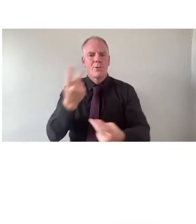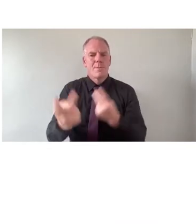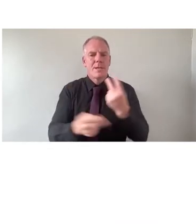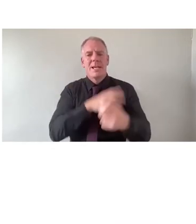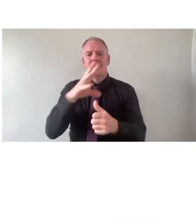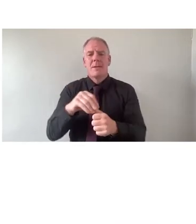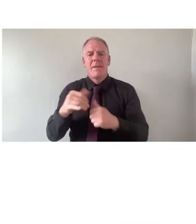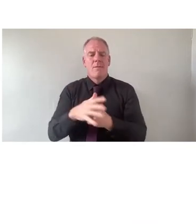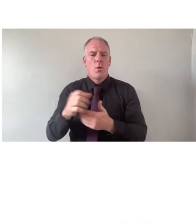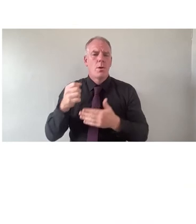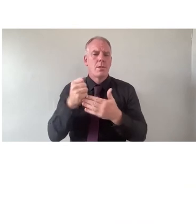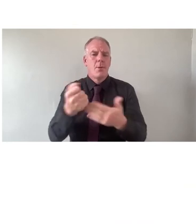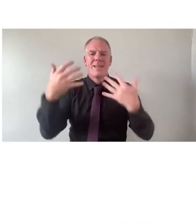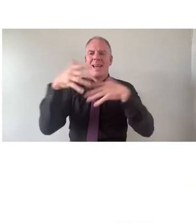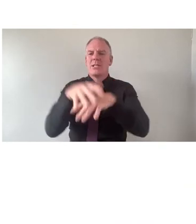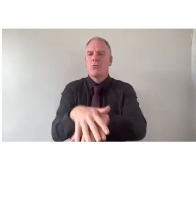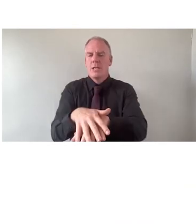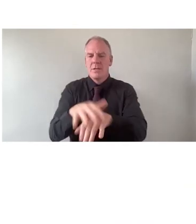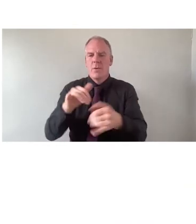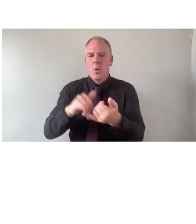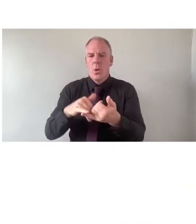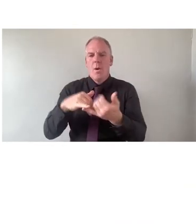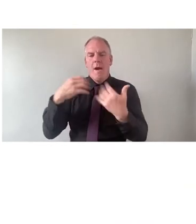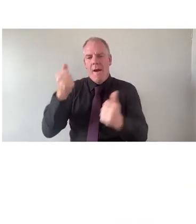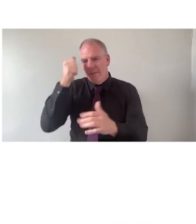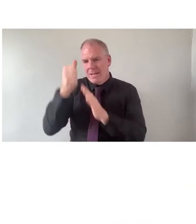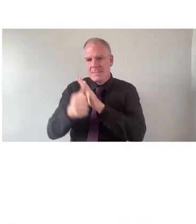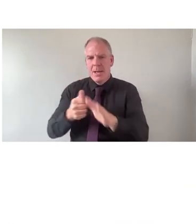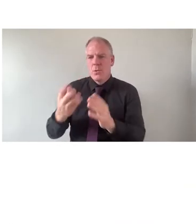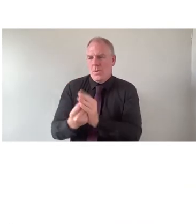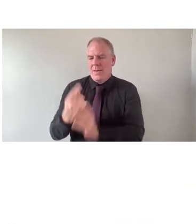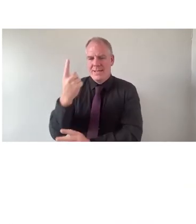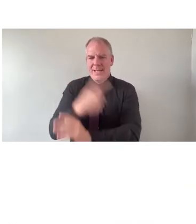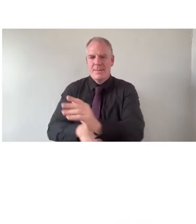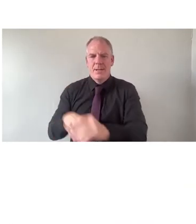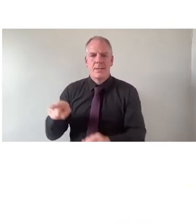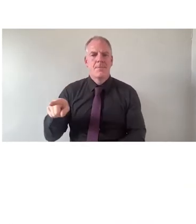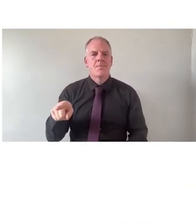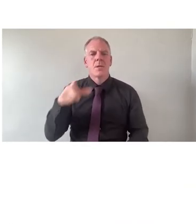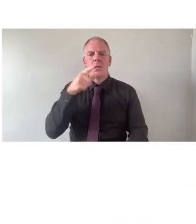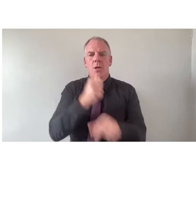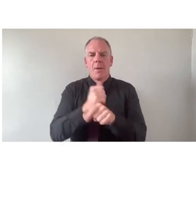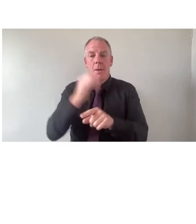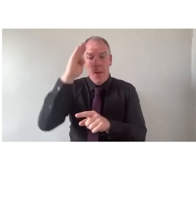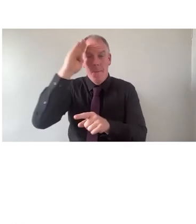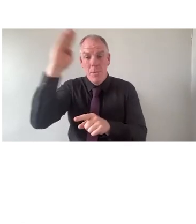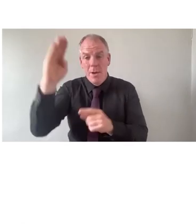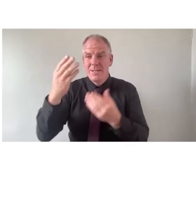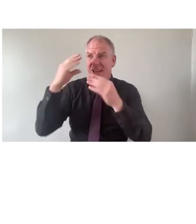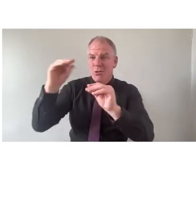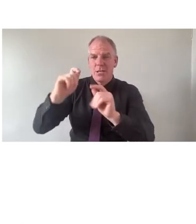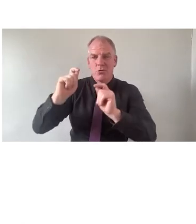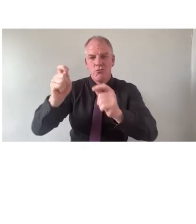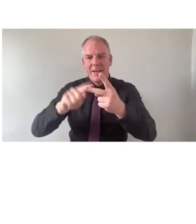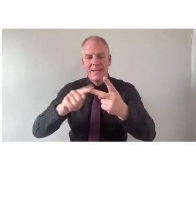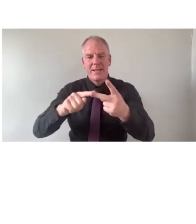supporting the integration of people experiencing disabilities. We're talking about employers, education and training providers,